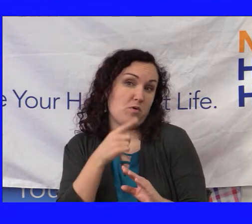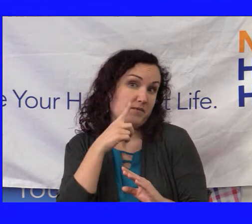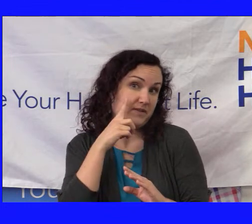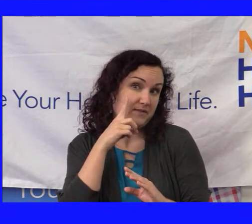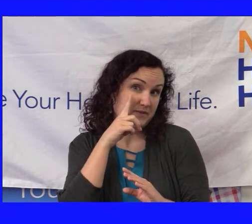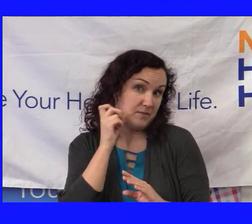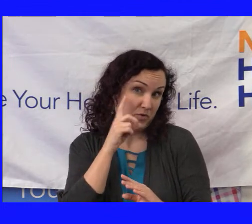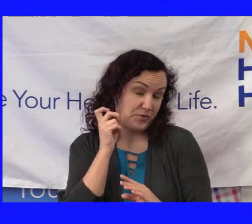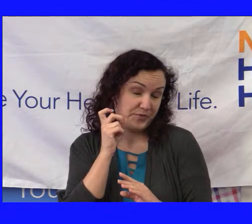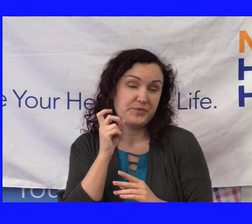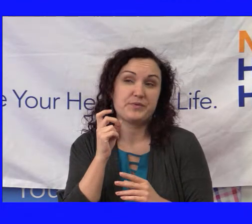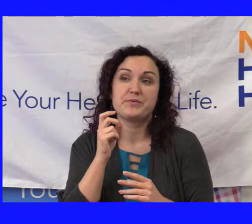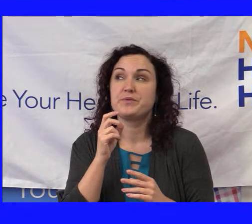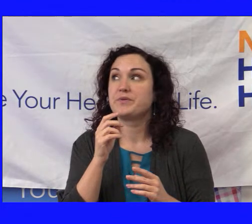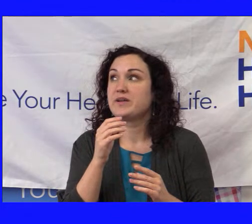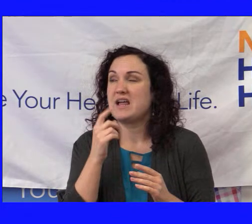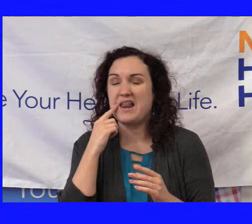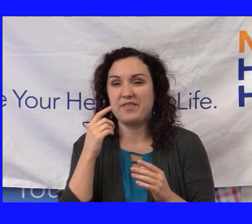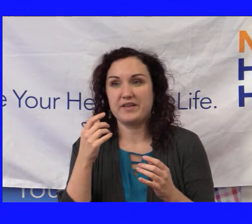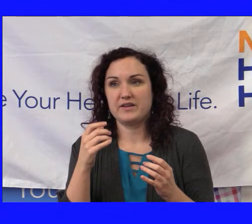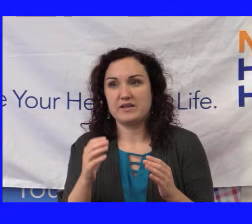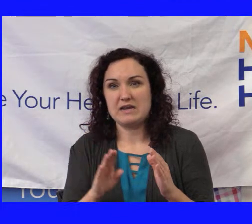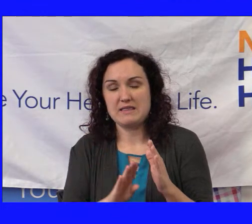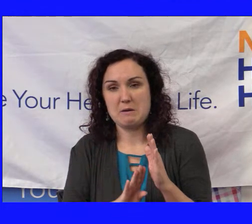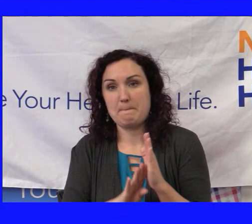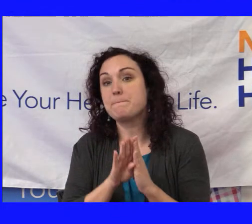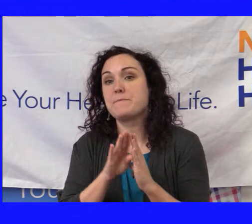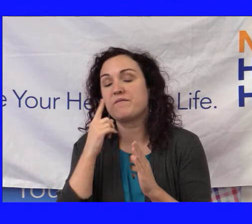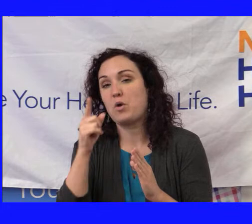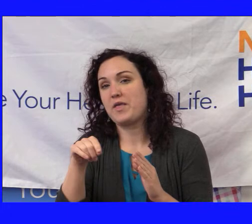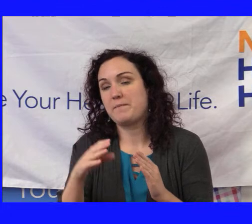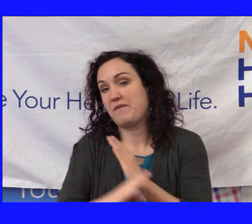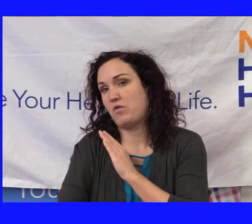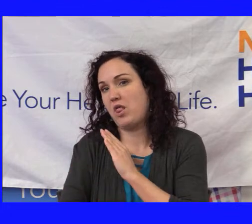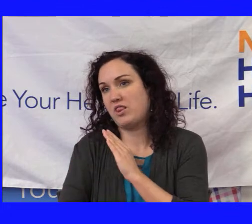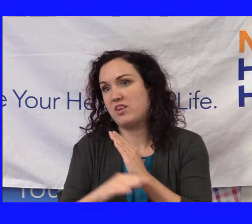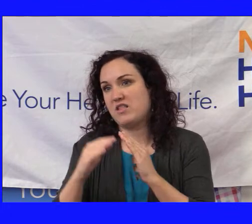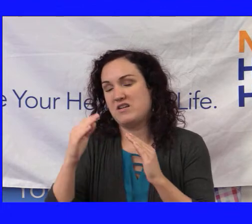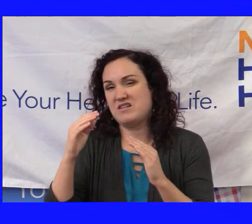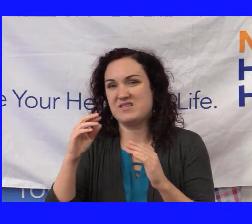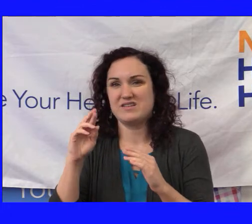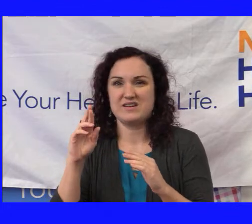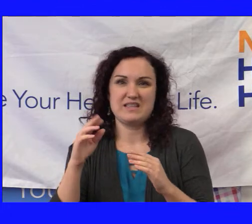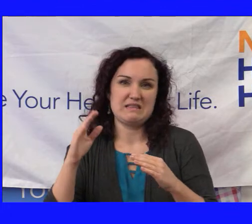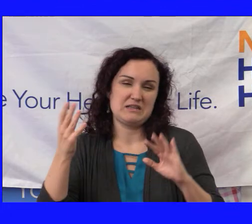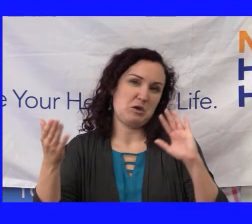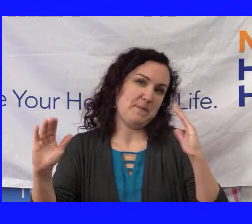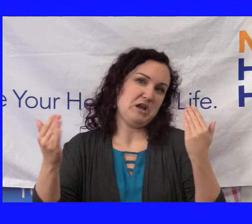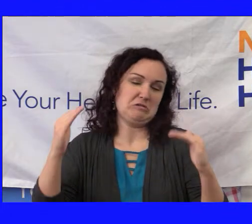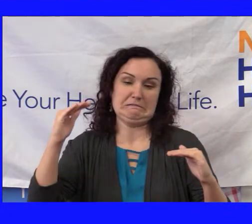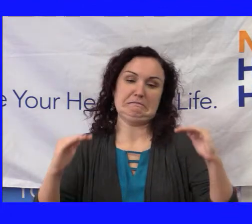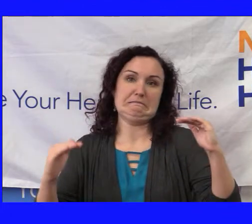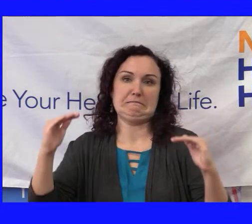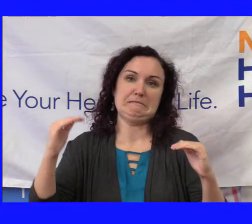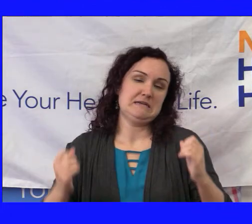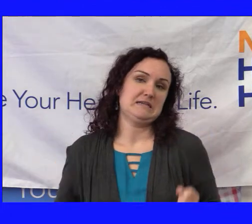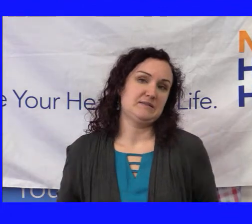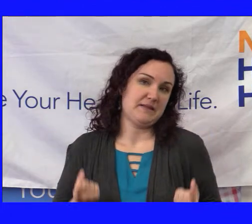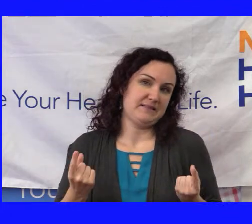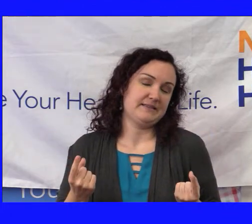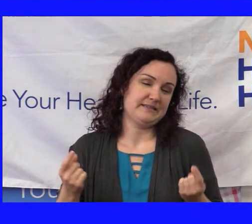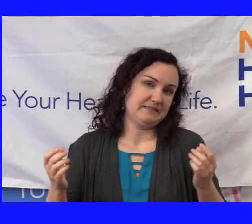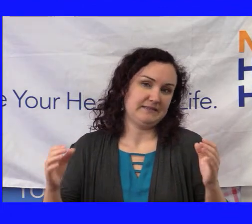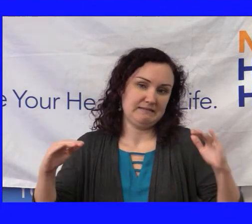summer. And then I think rose back up for them in the fall. And of course, the ratio of our expenses to theirs